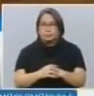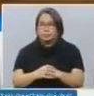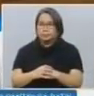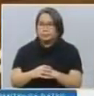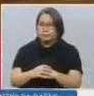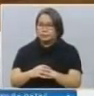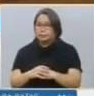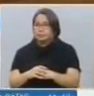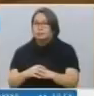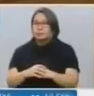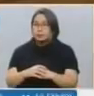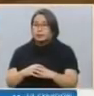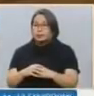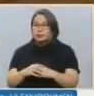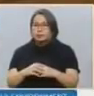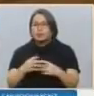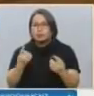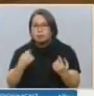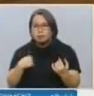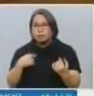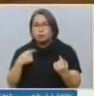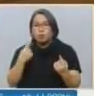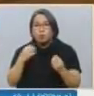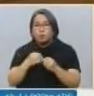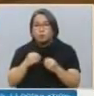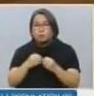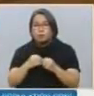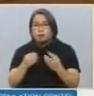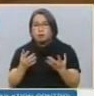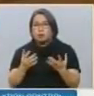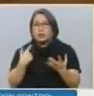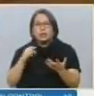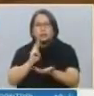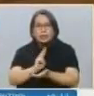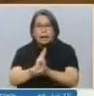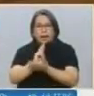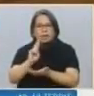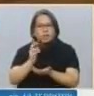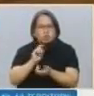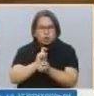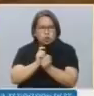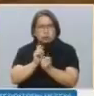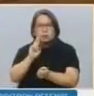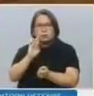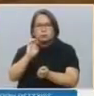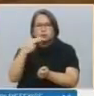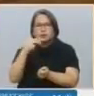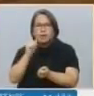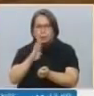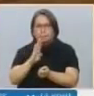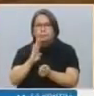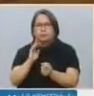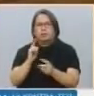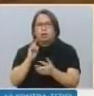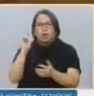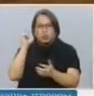for the other tourist destinations needing urgent rehabilitation and enforcement of environmental and other laws